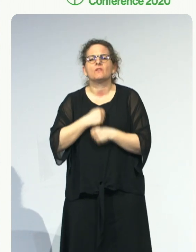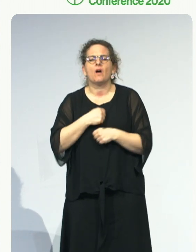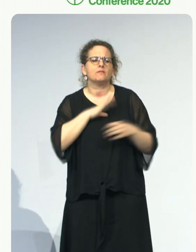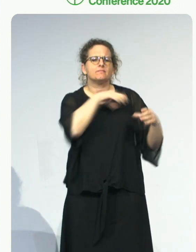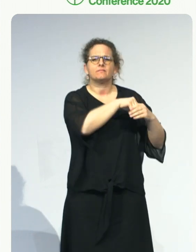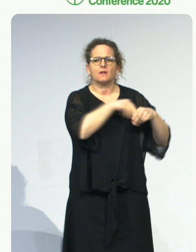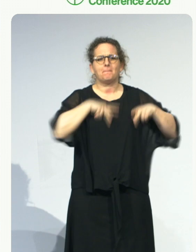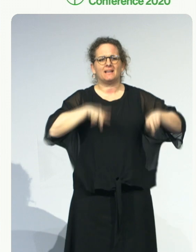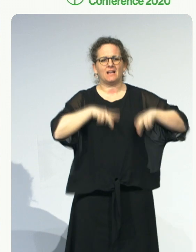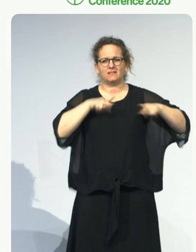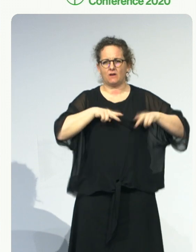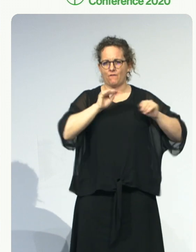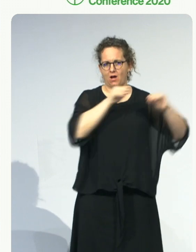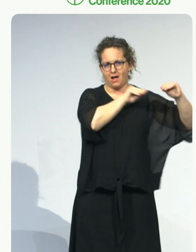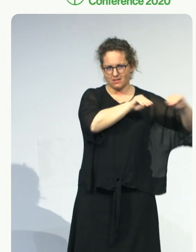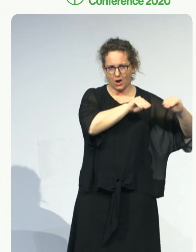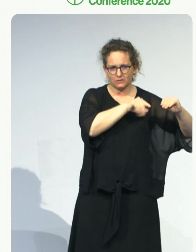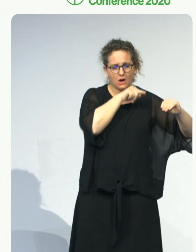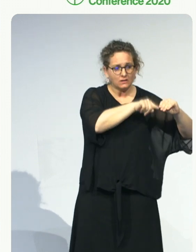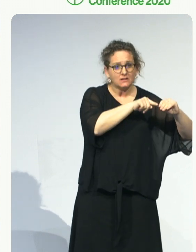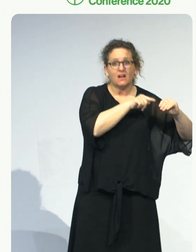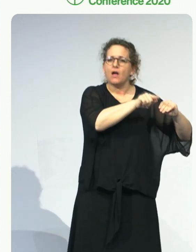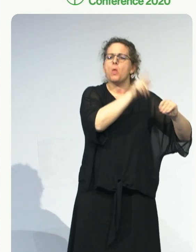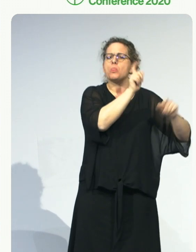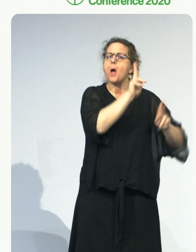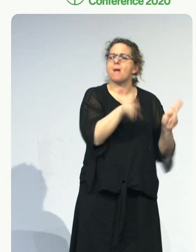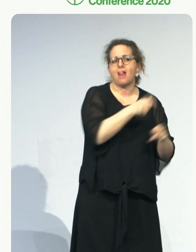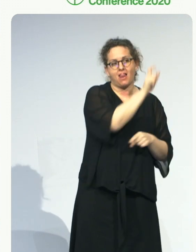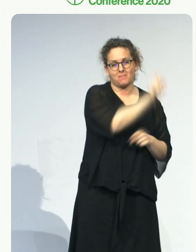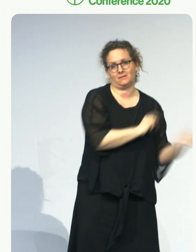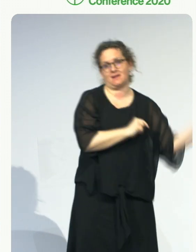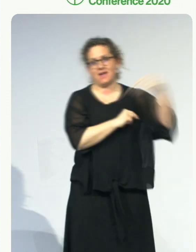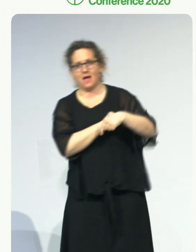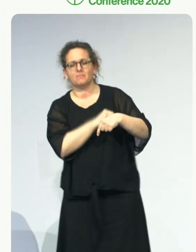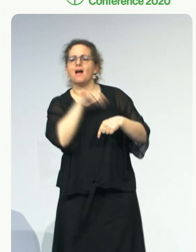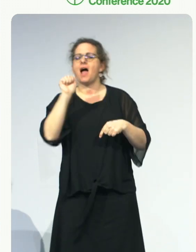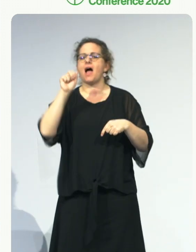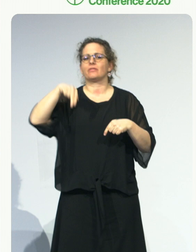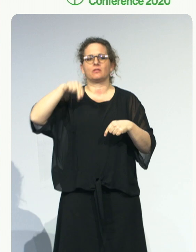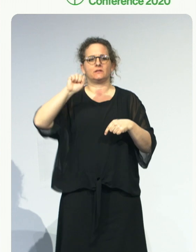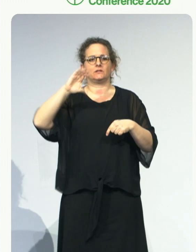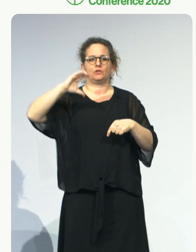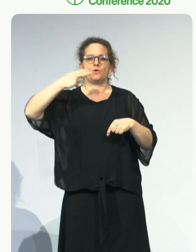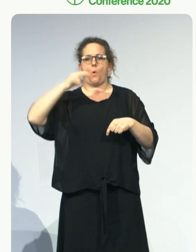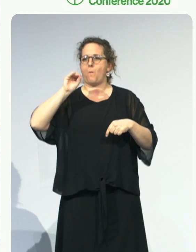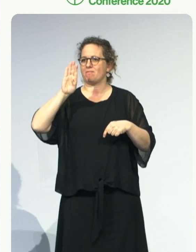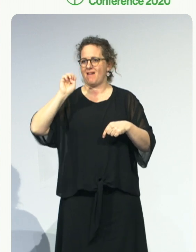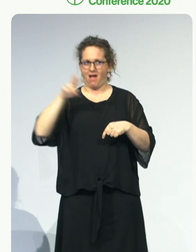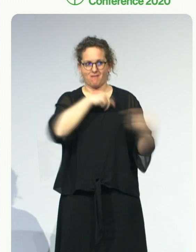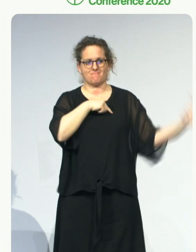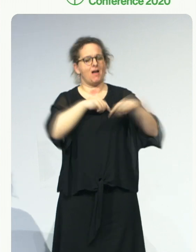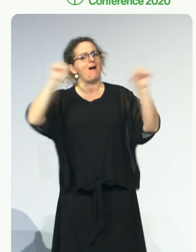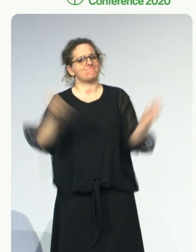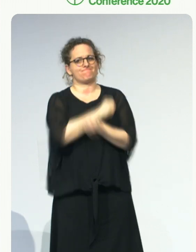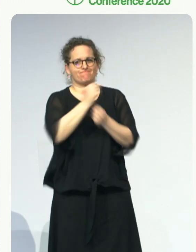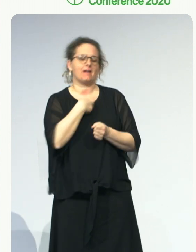Unfortunately, he cannot be here with us today, but let me give you his best regards to all of us.